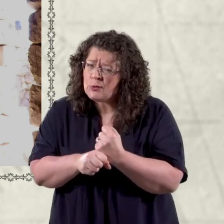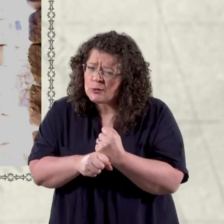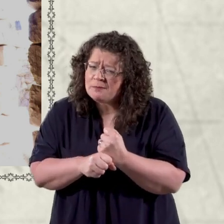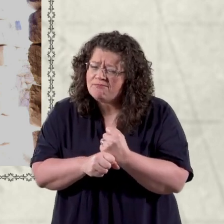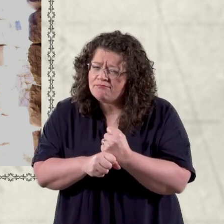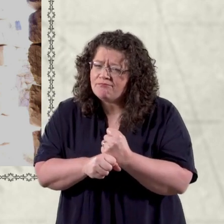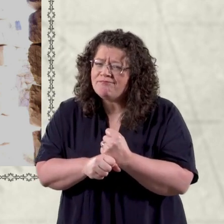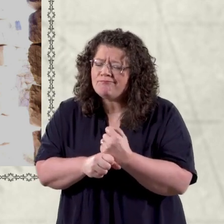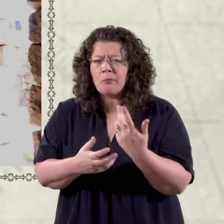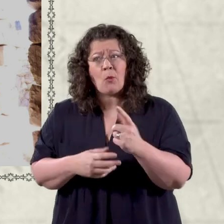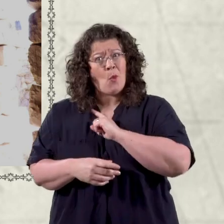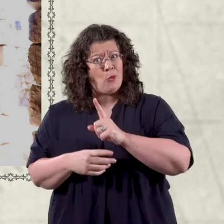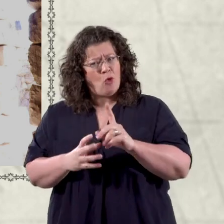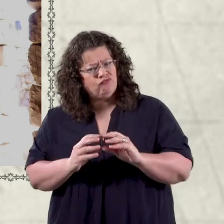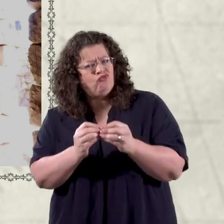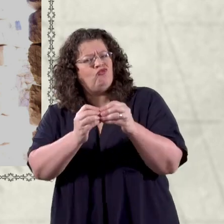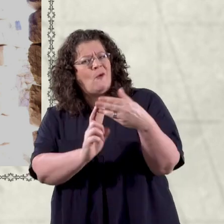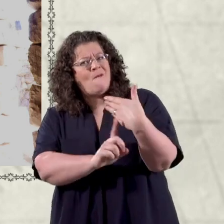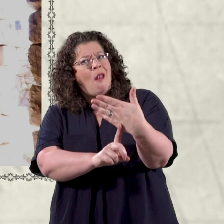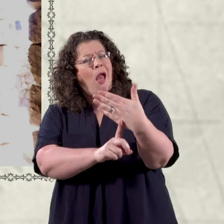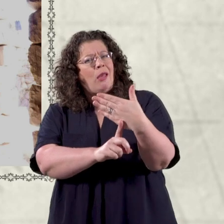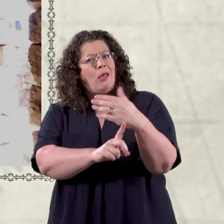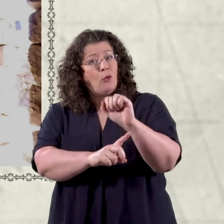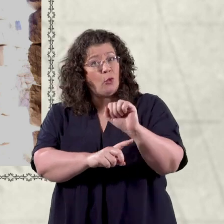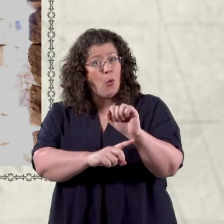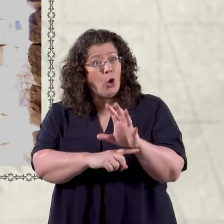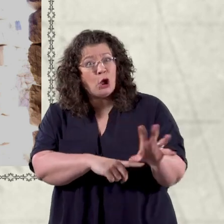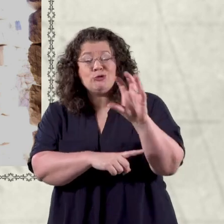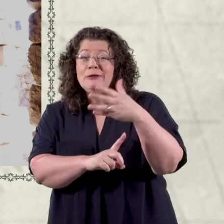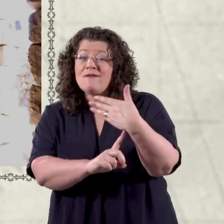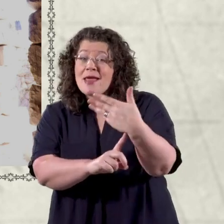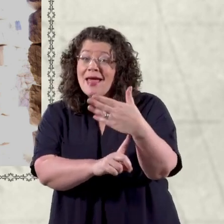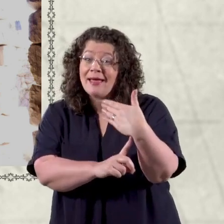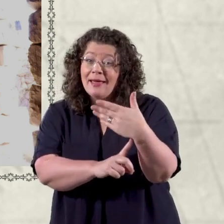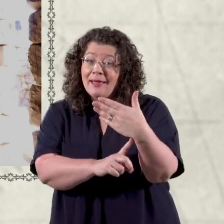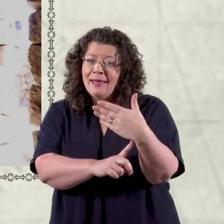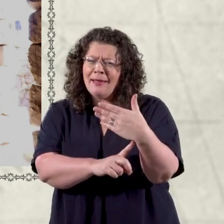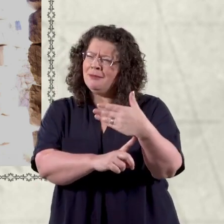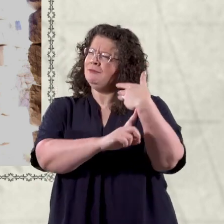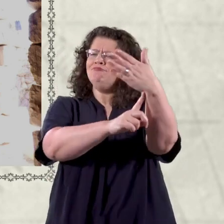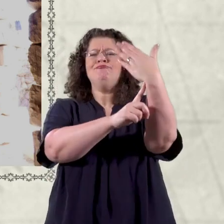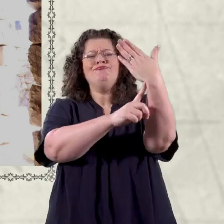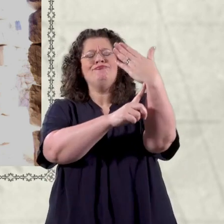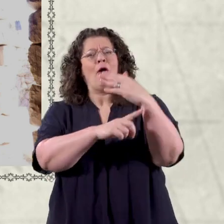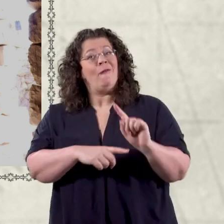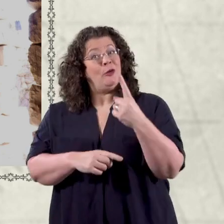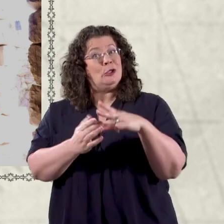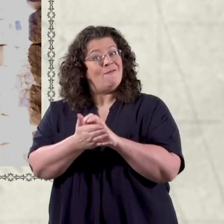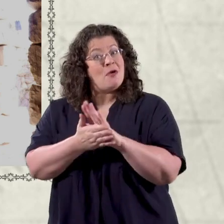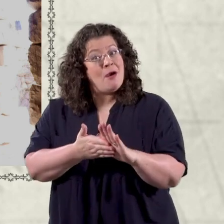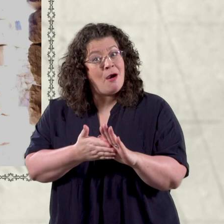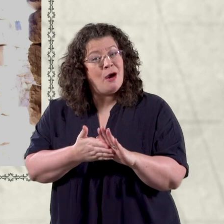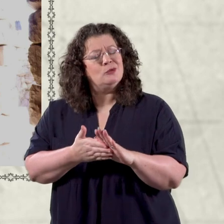things. How about making a flag, your country's flag, and wave it proudly